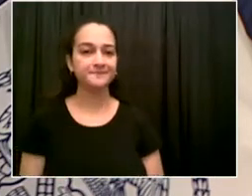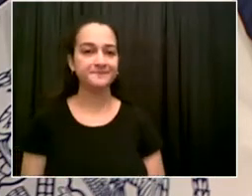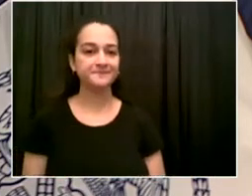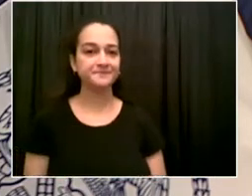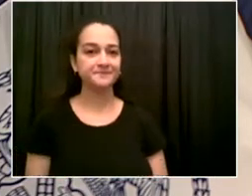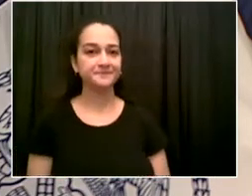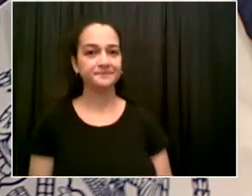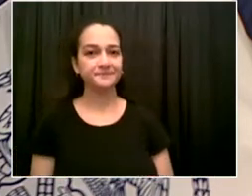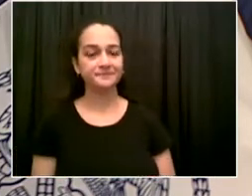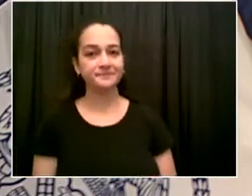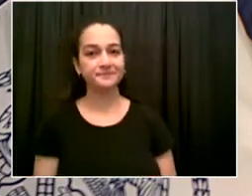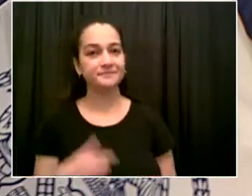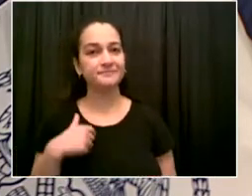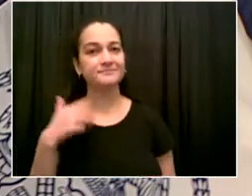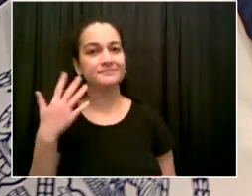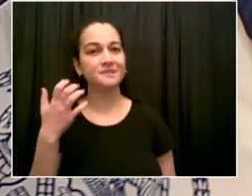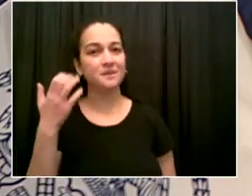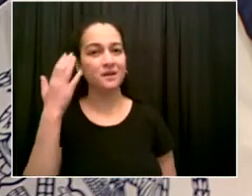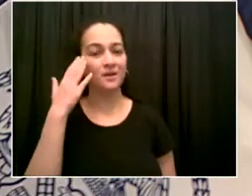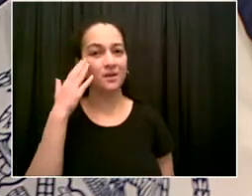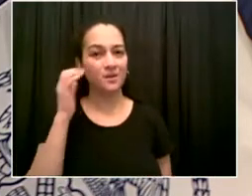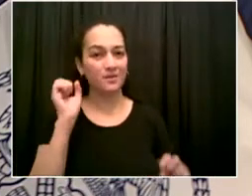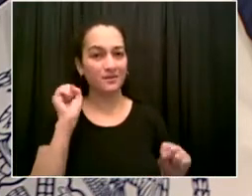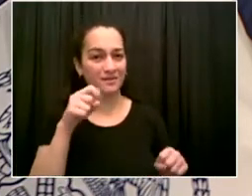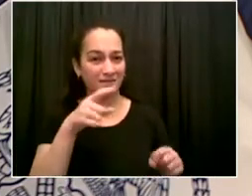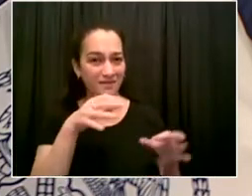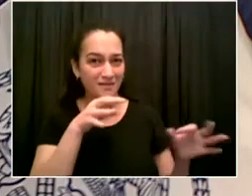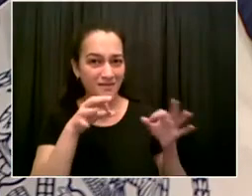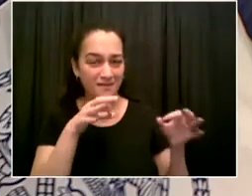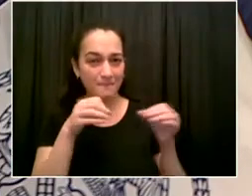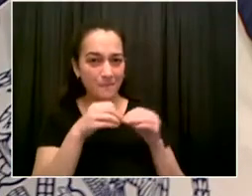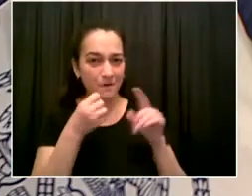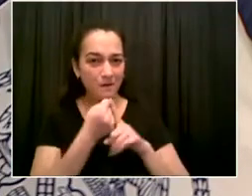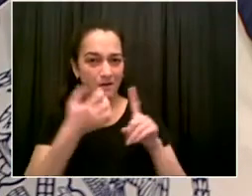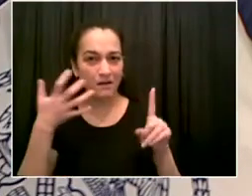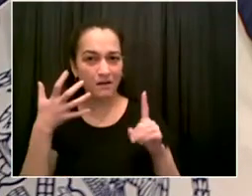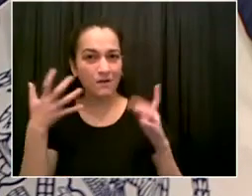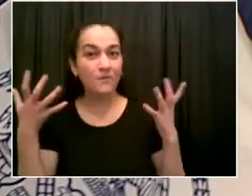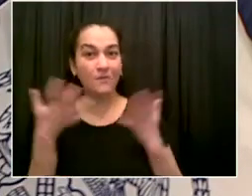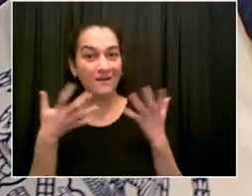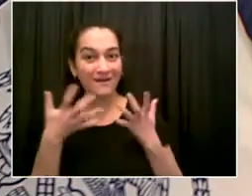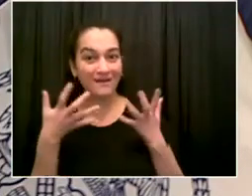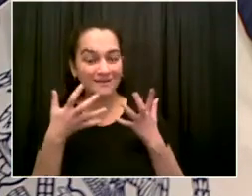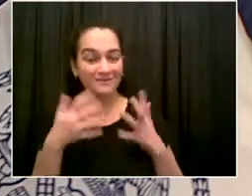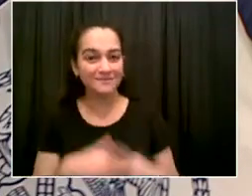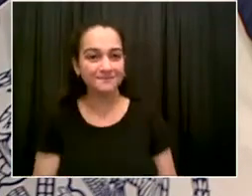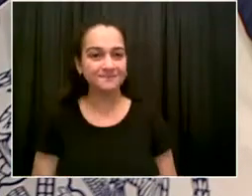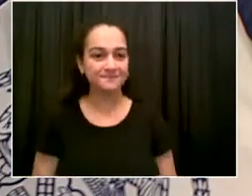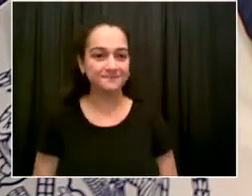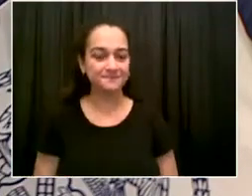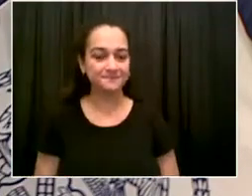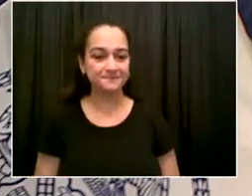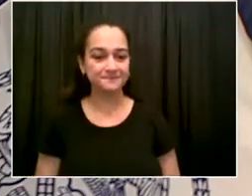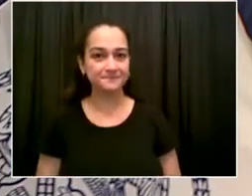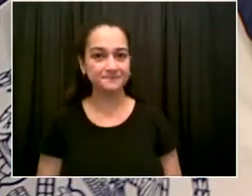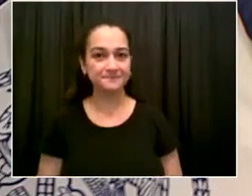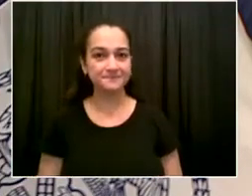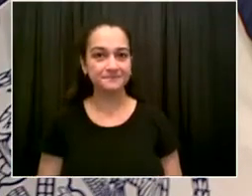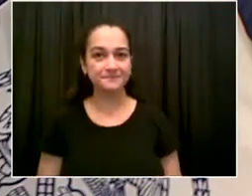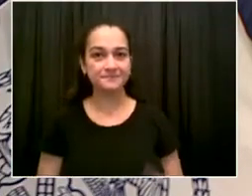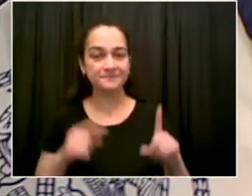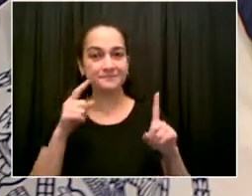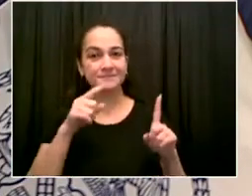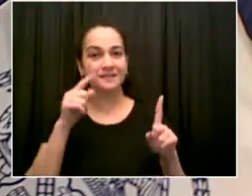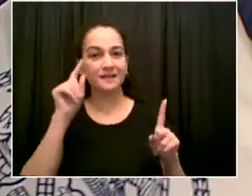elaborate further on your conversation with Lieutenant Governor Hochul, maybe some